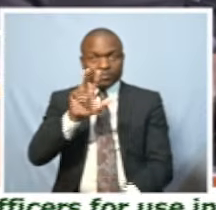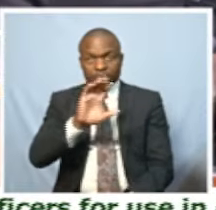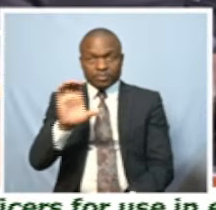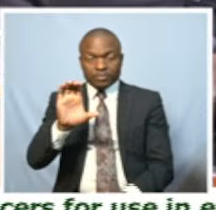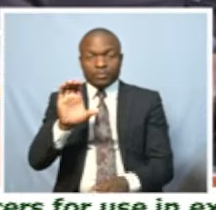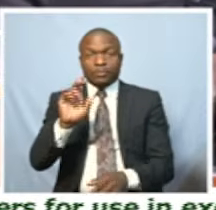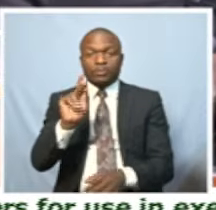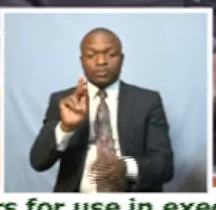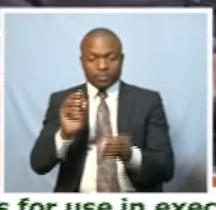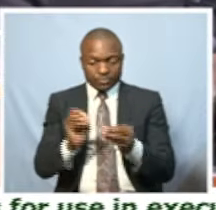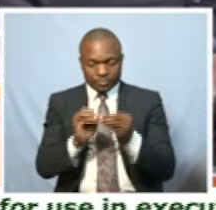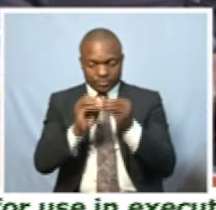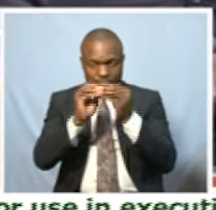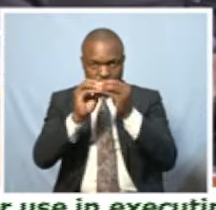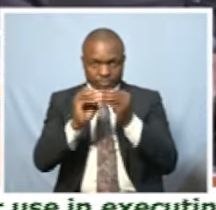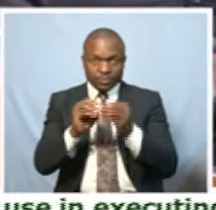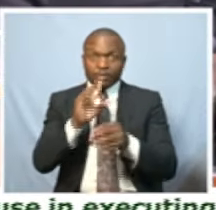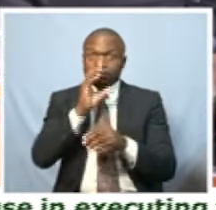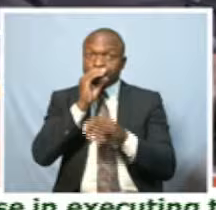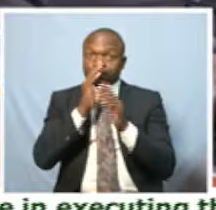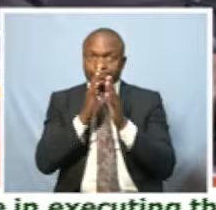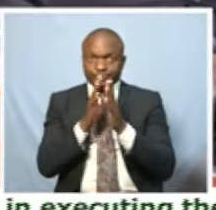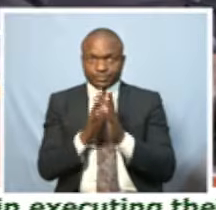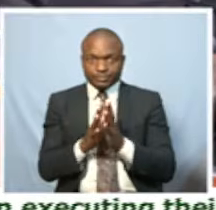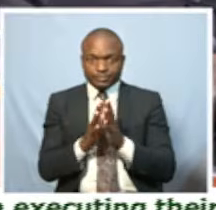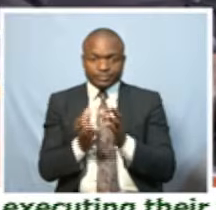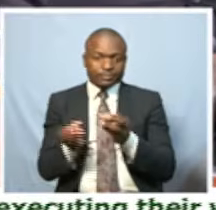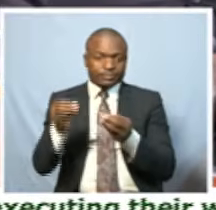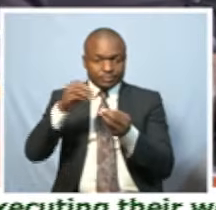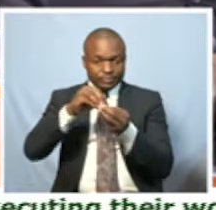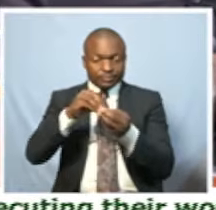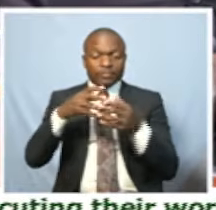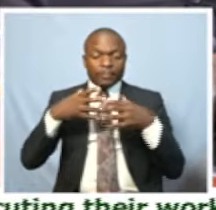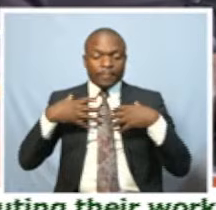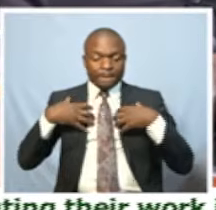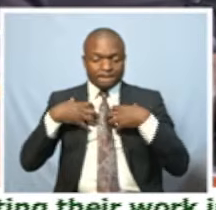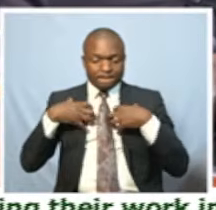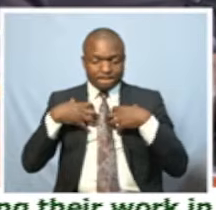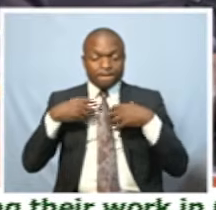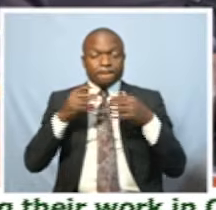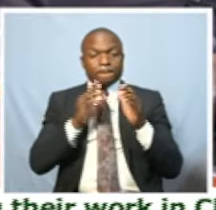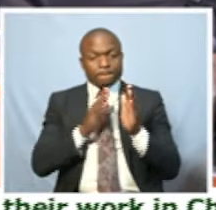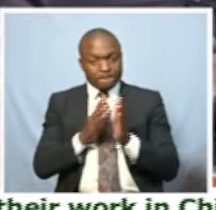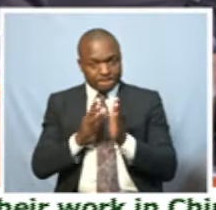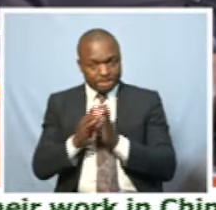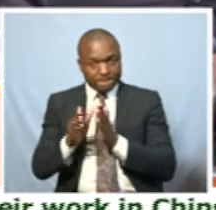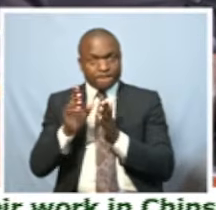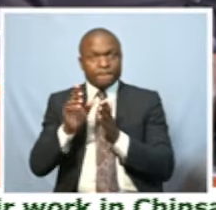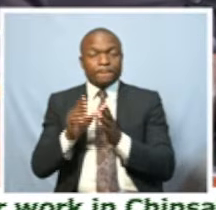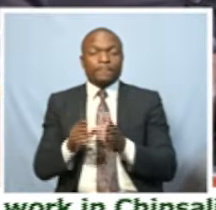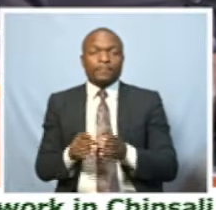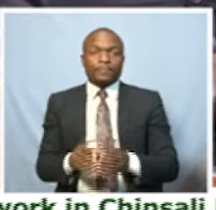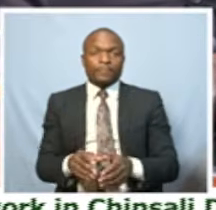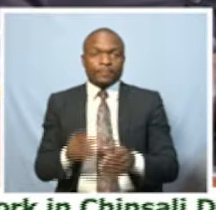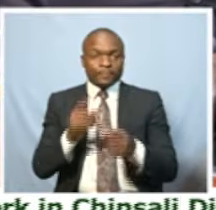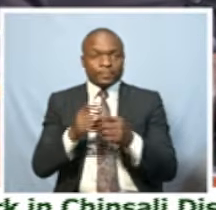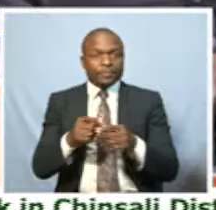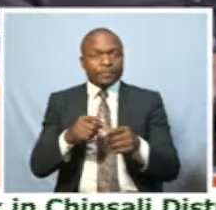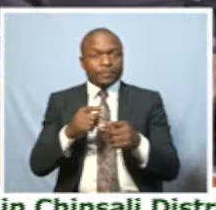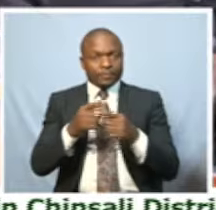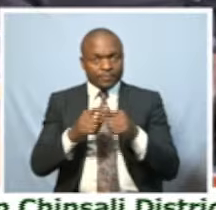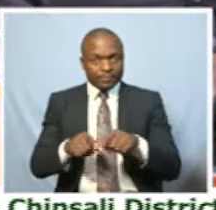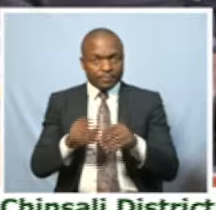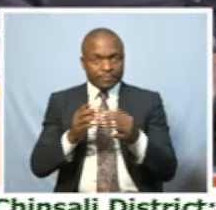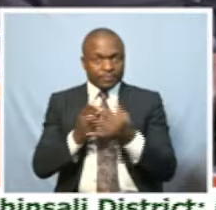759,300 kwacha. Mr. Speaker, additional livestock interventions have been undertaken through the Constituency Development